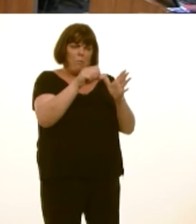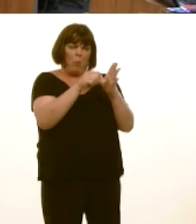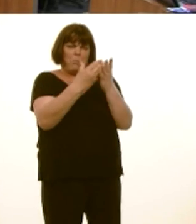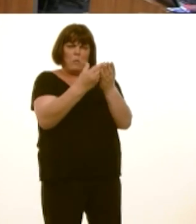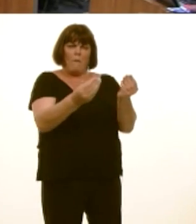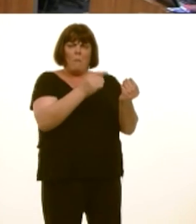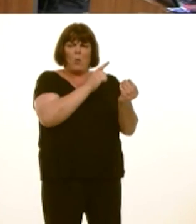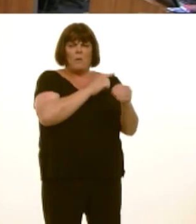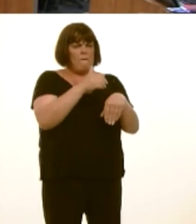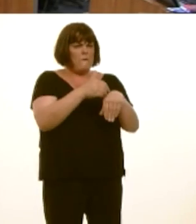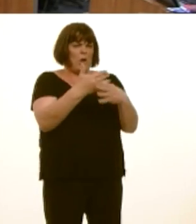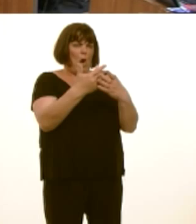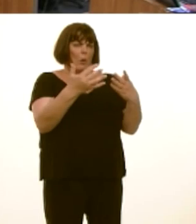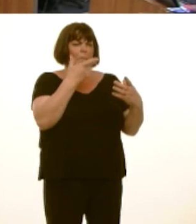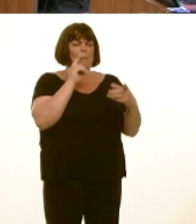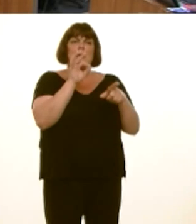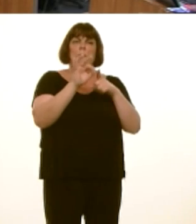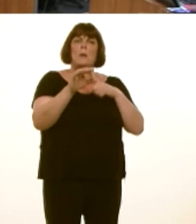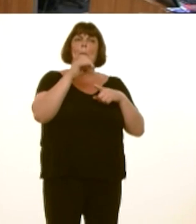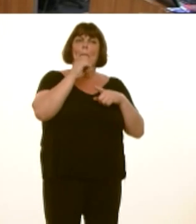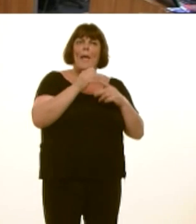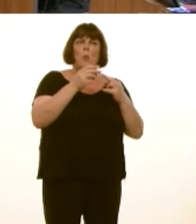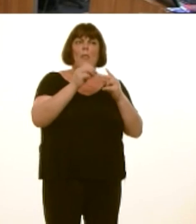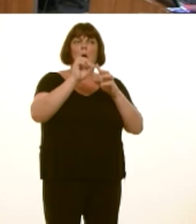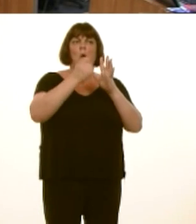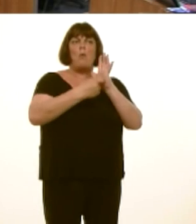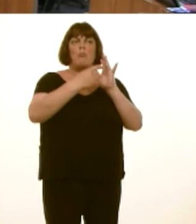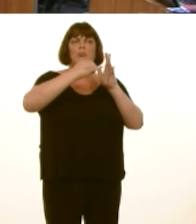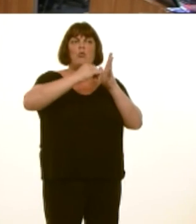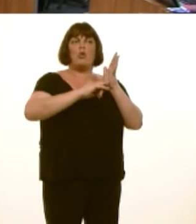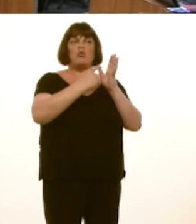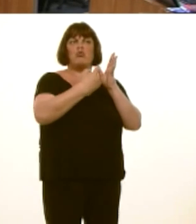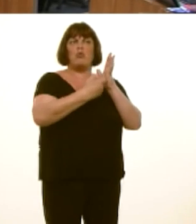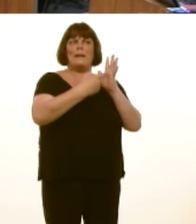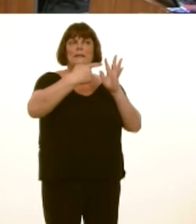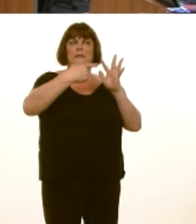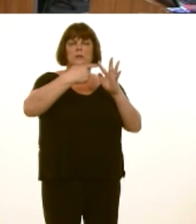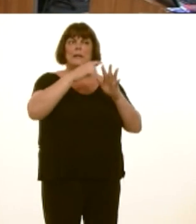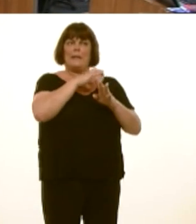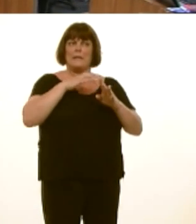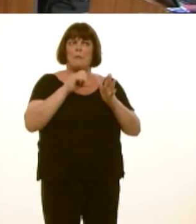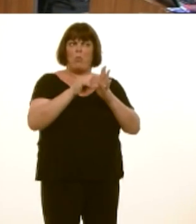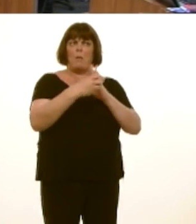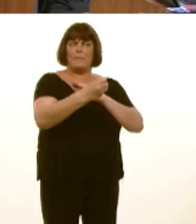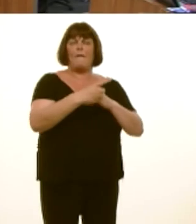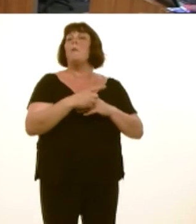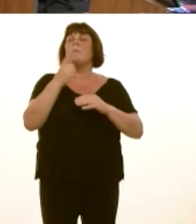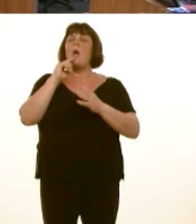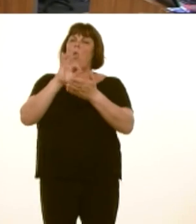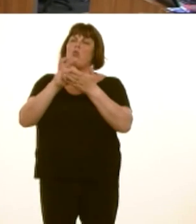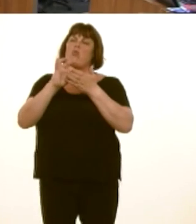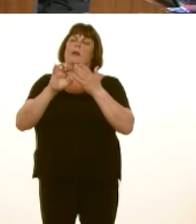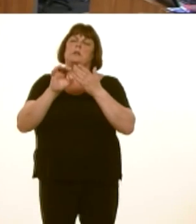affects an awful lot of people, especially gentlemen with prostate cancer problems. I will write to the member on that. More generally, of course, we would want to